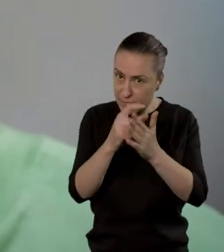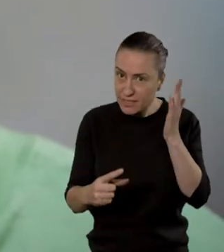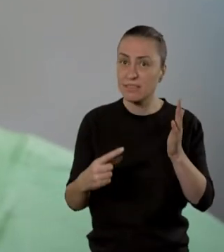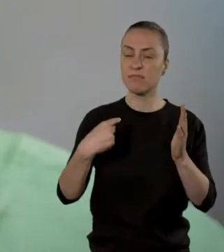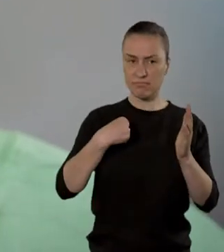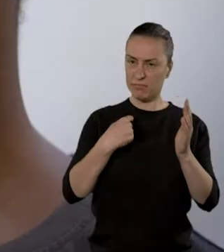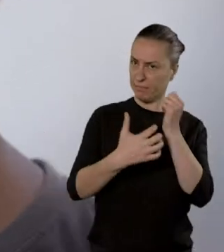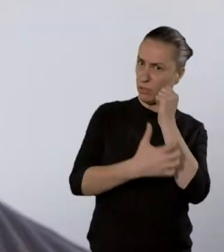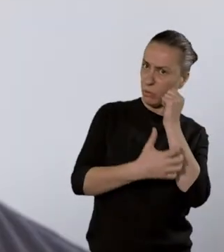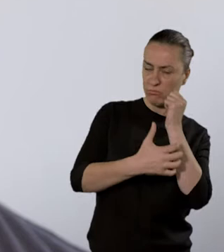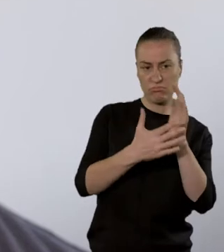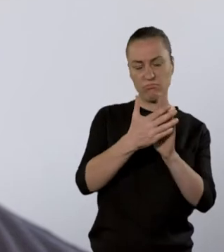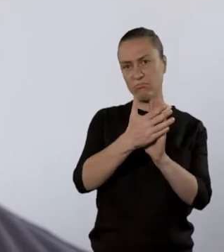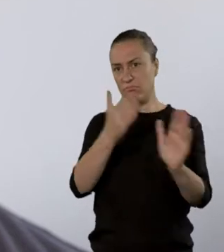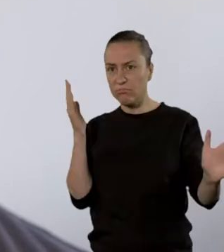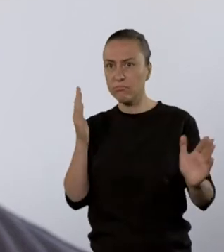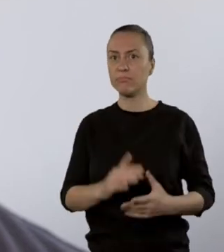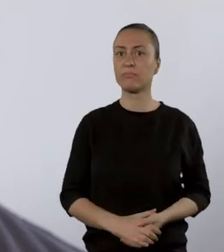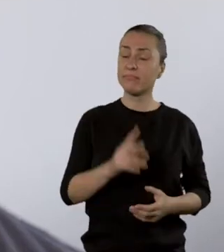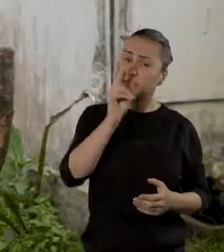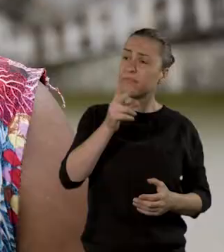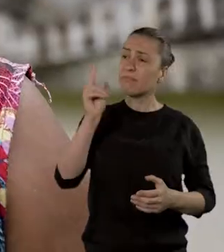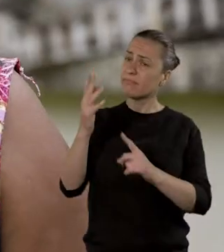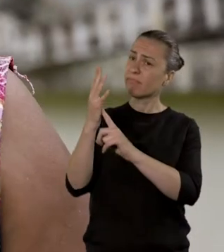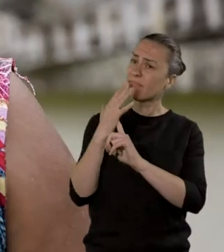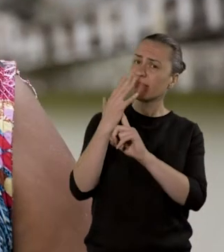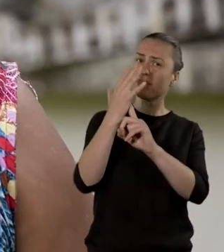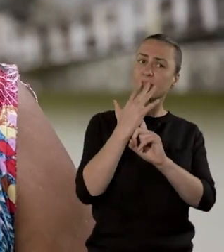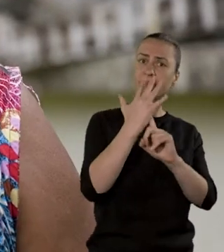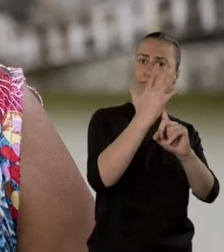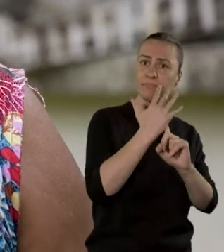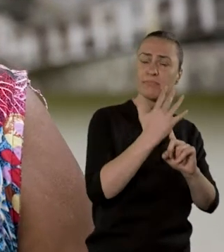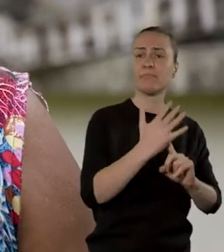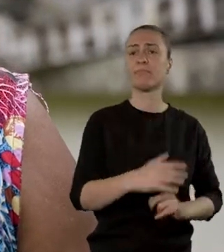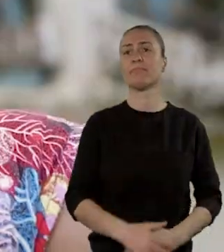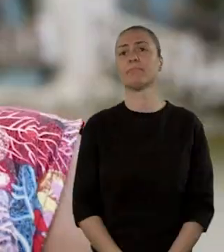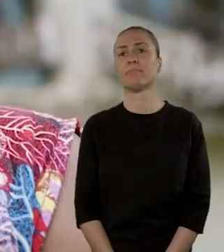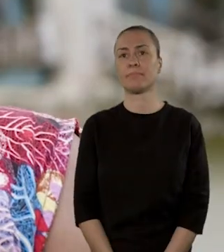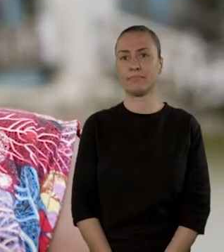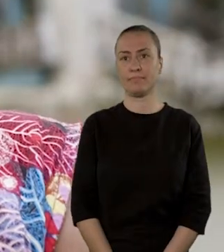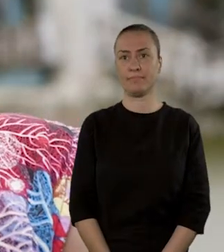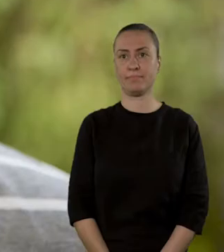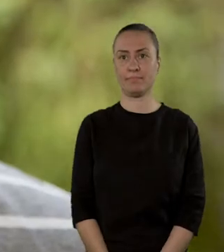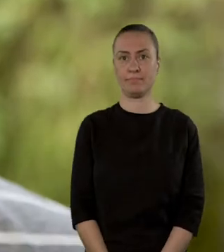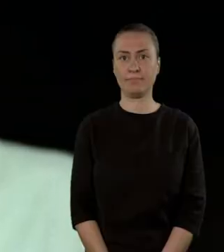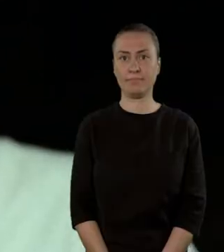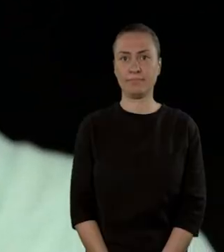with a disability. And I live in poverty. My experience in discrimination is compounded.